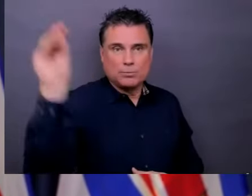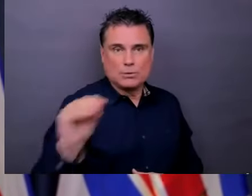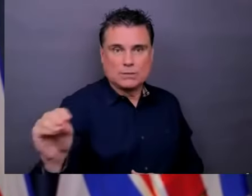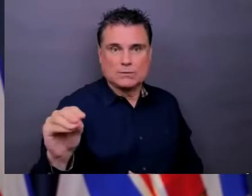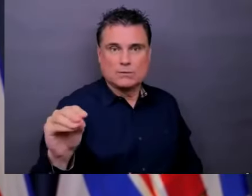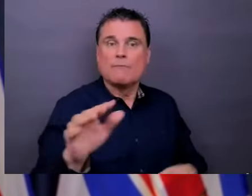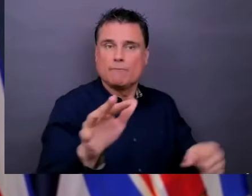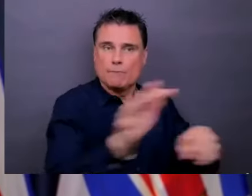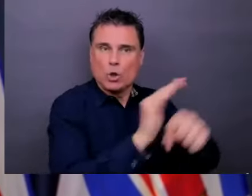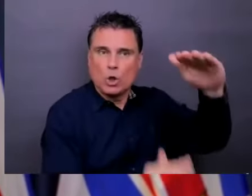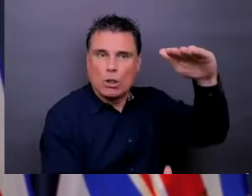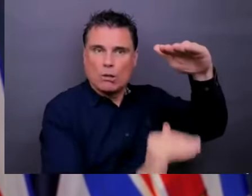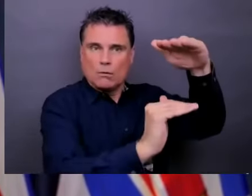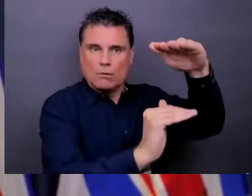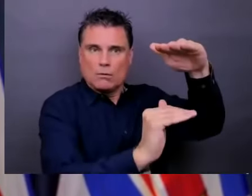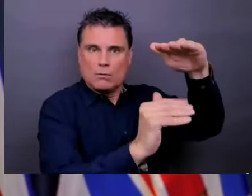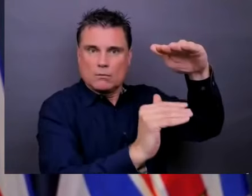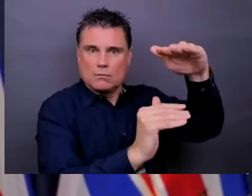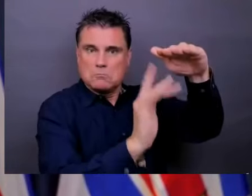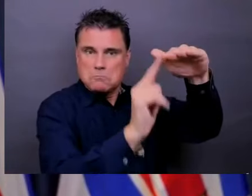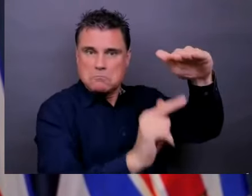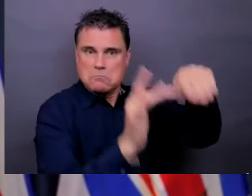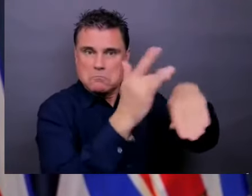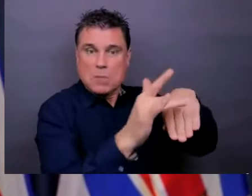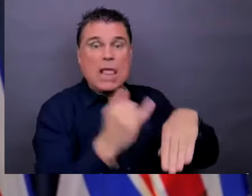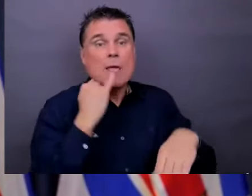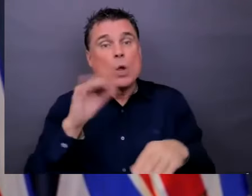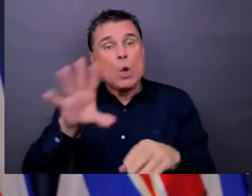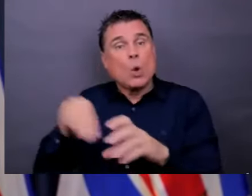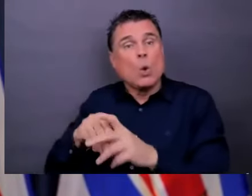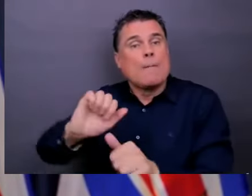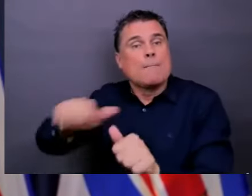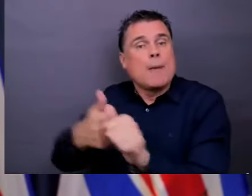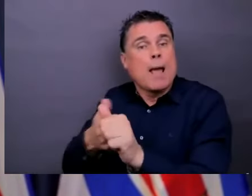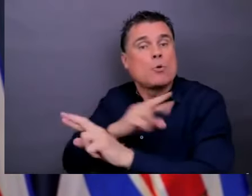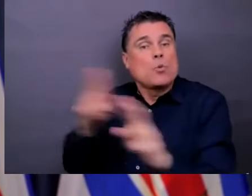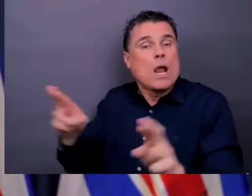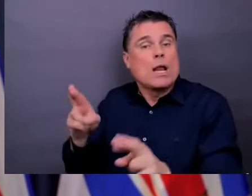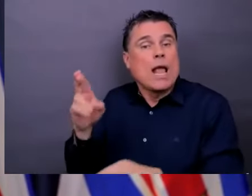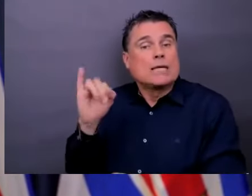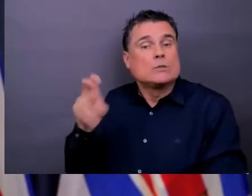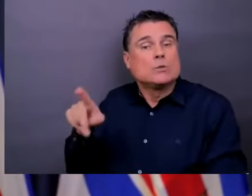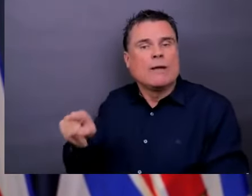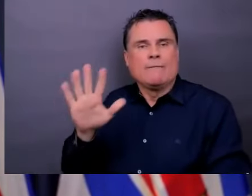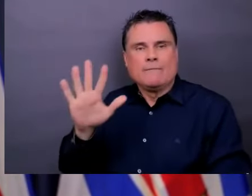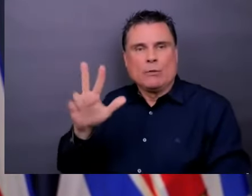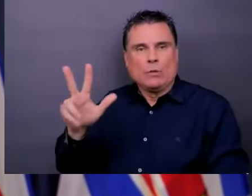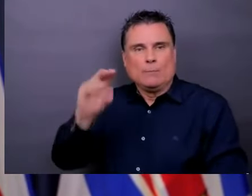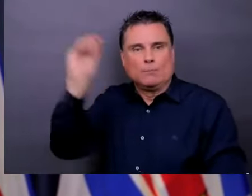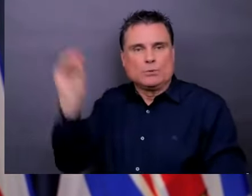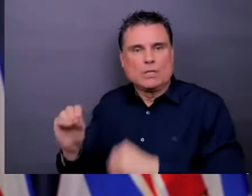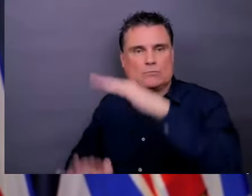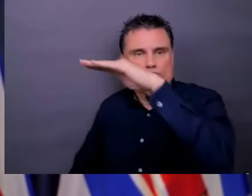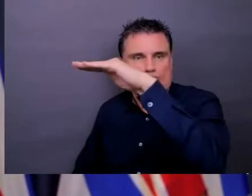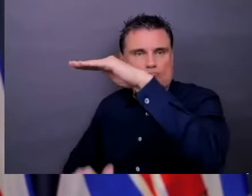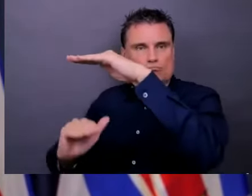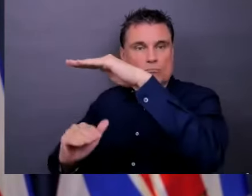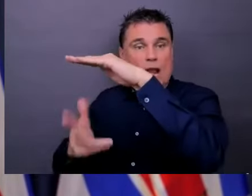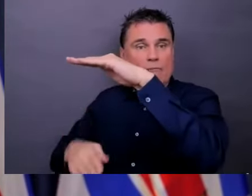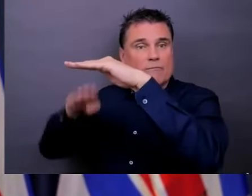And 51.7%, when you add the surge critical care beds that have been put in place, for